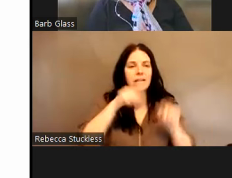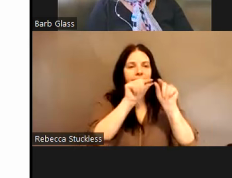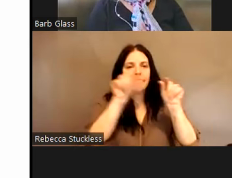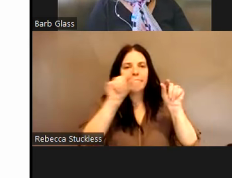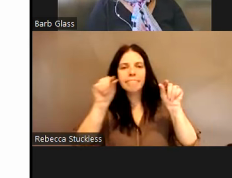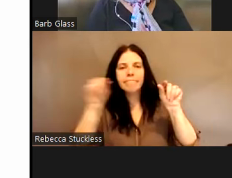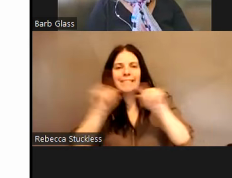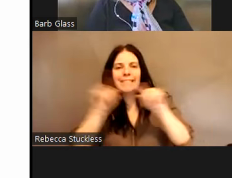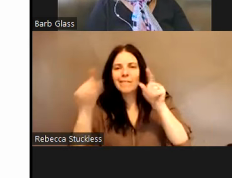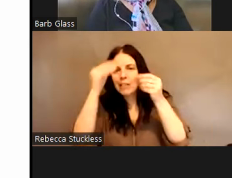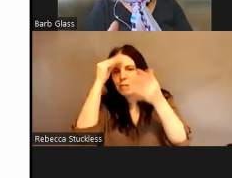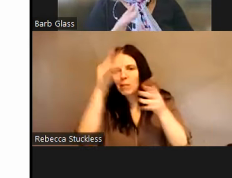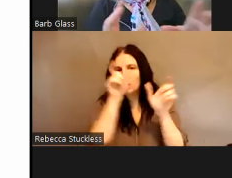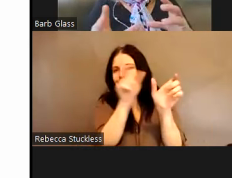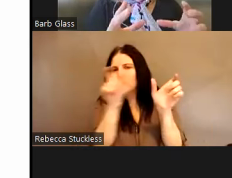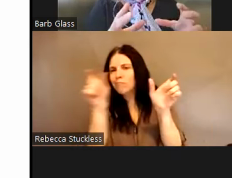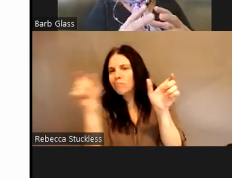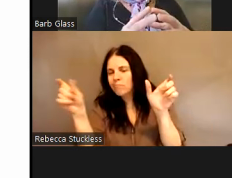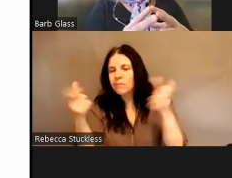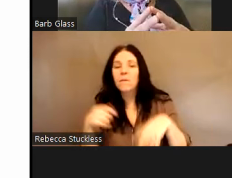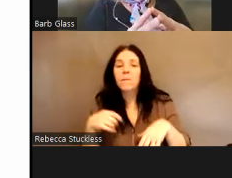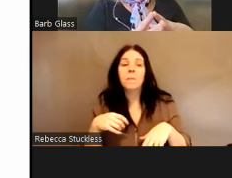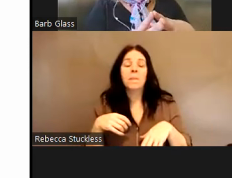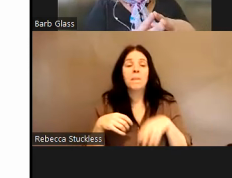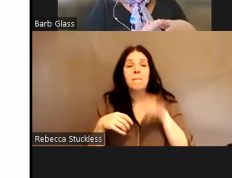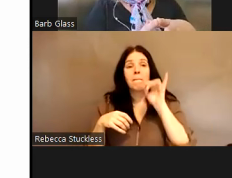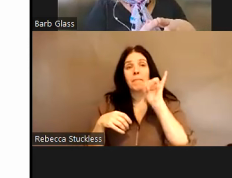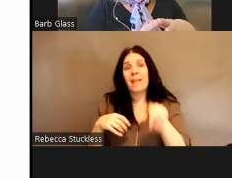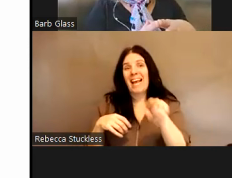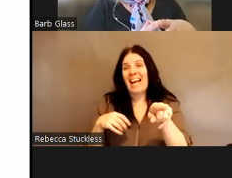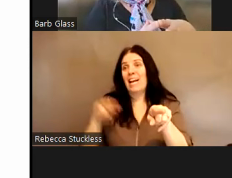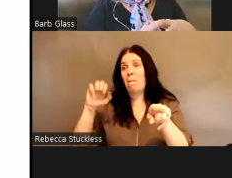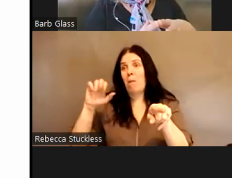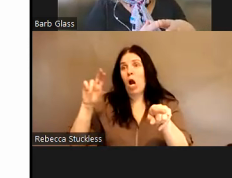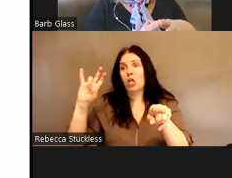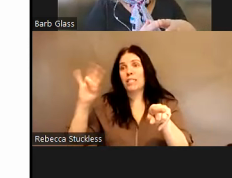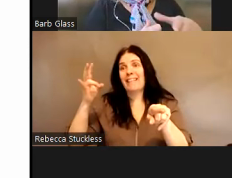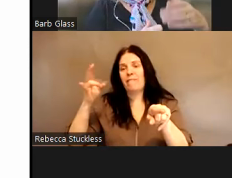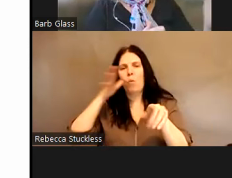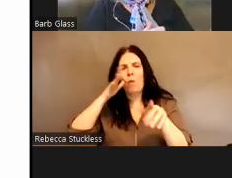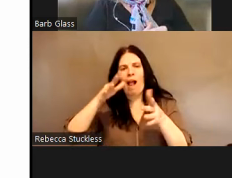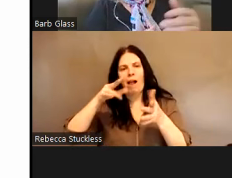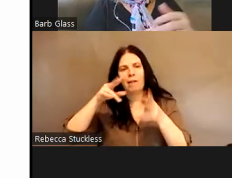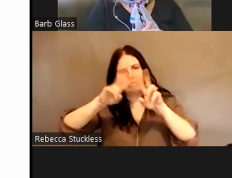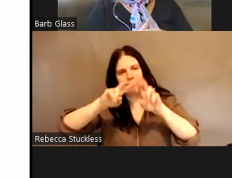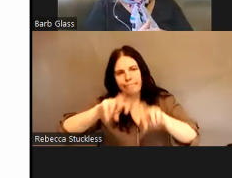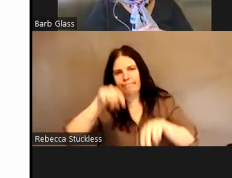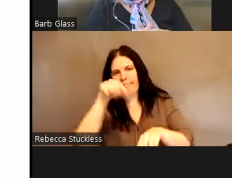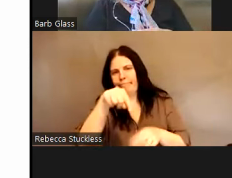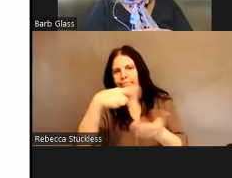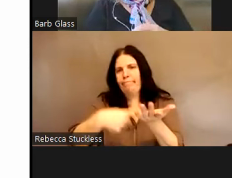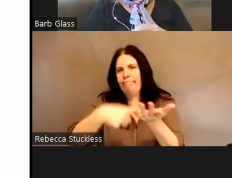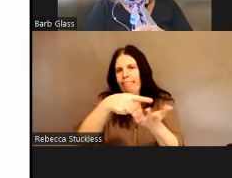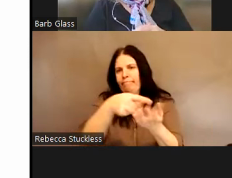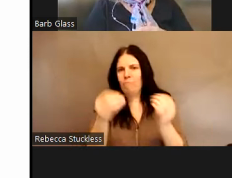different information. So this is the site that the March 7th webinar, the one that I had just showed you